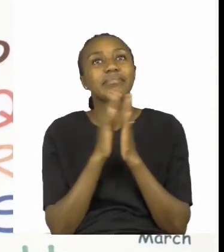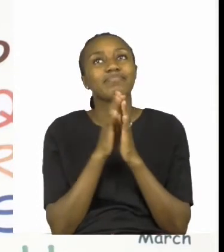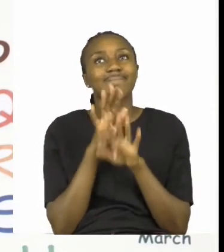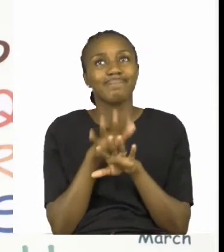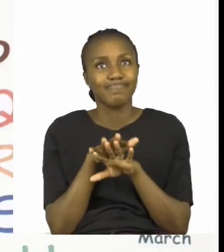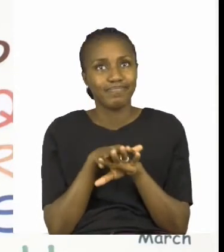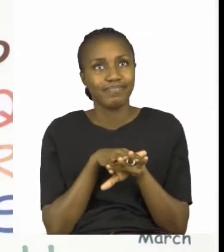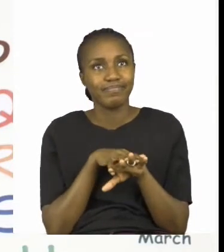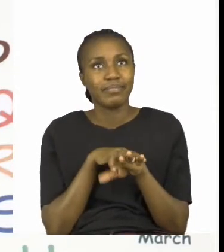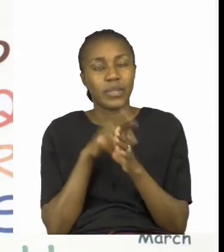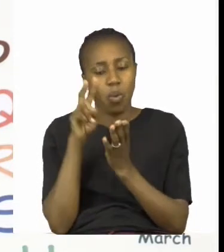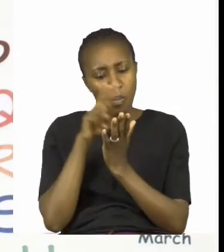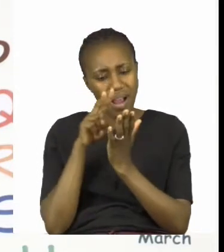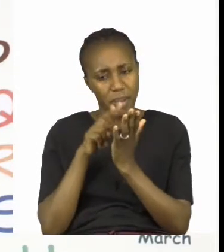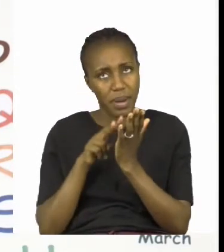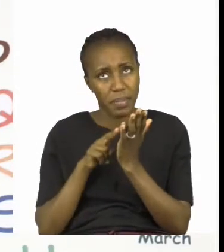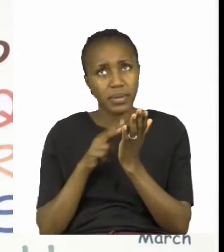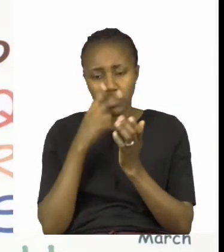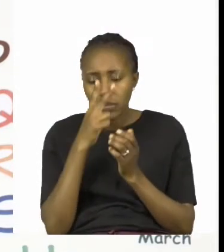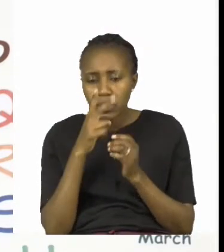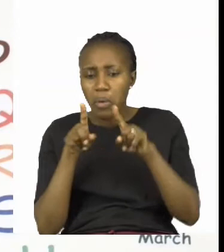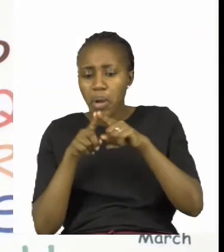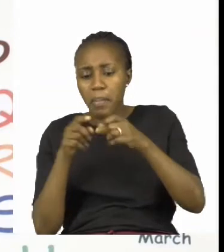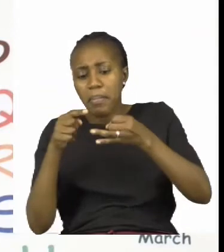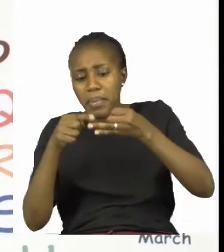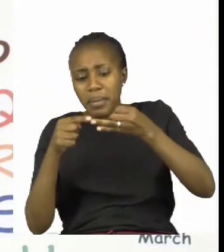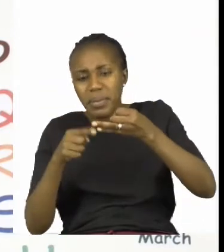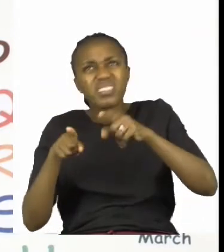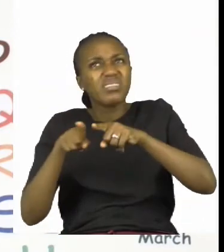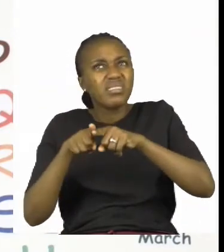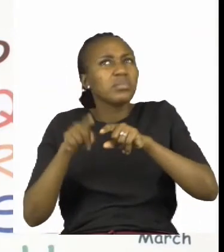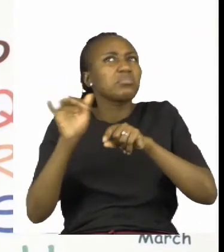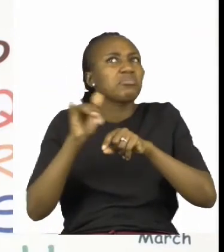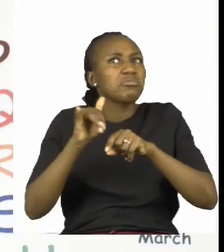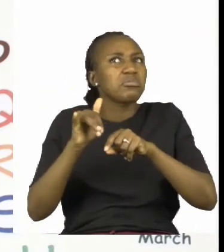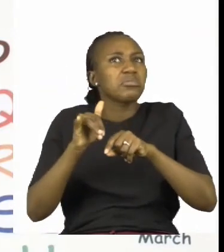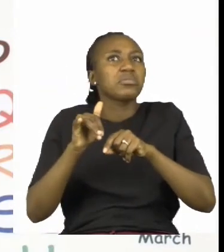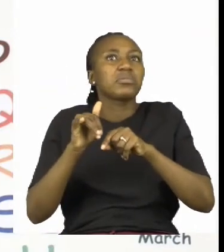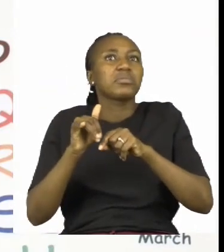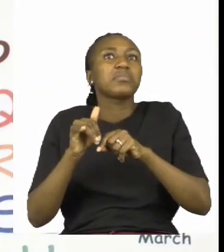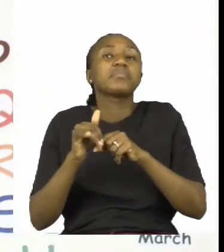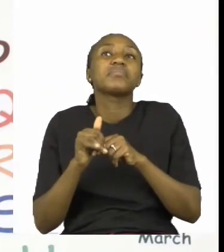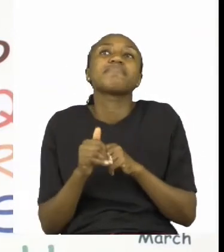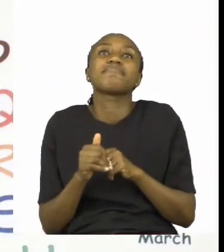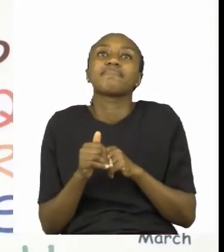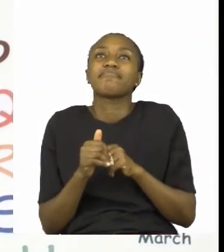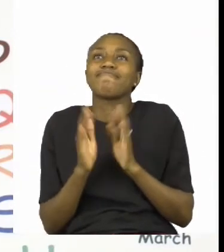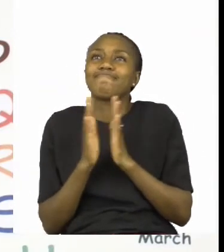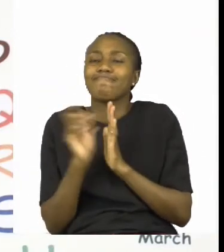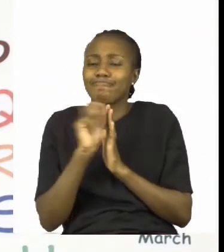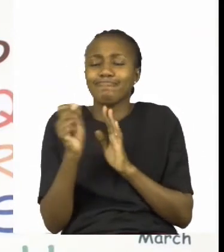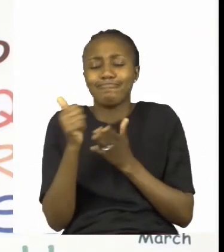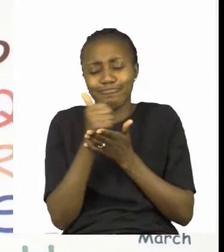girls, read out loud so that you can hear the rhyming. And then make sure that everything is neat, including